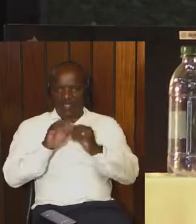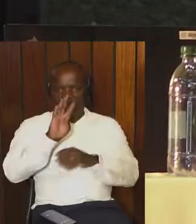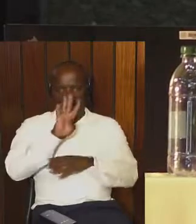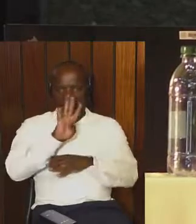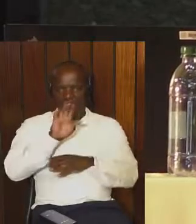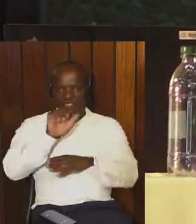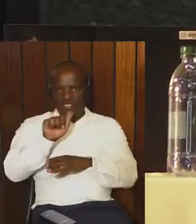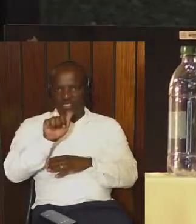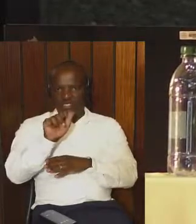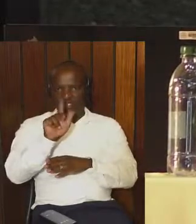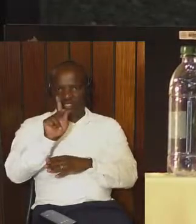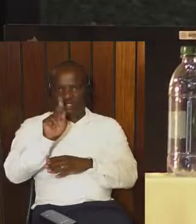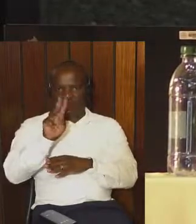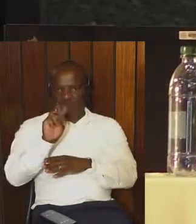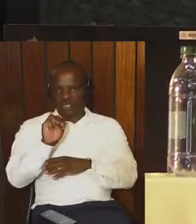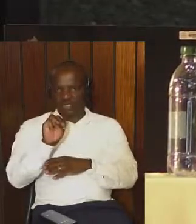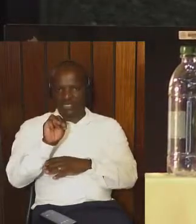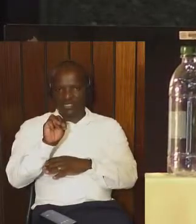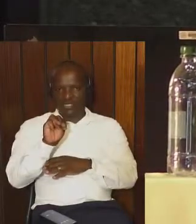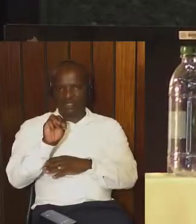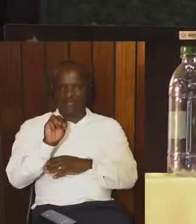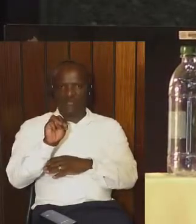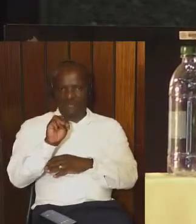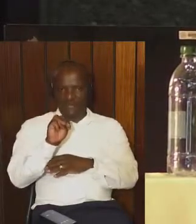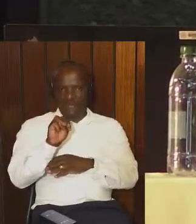then again, there was a question of